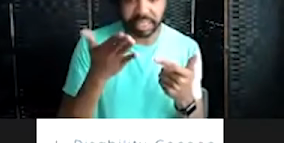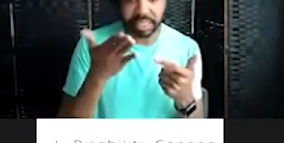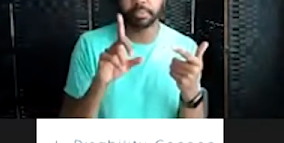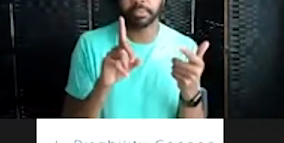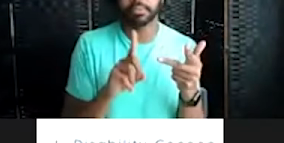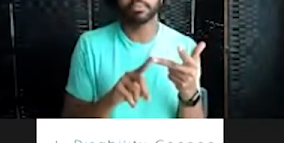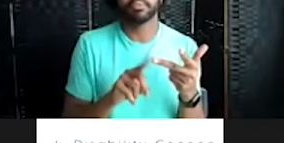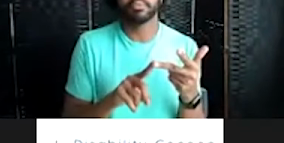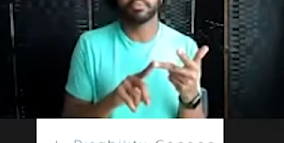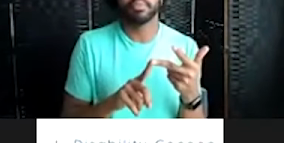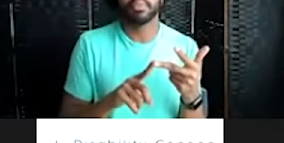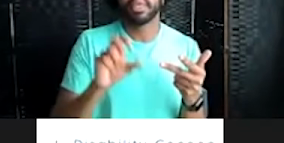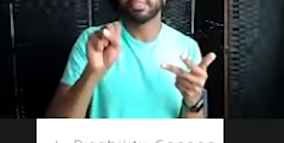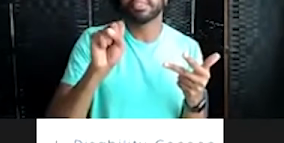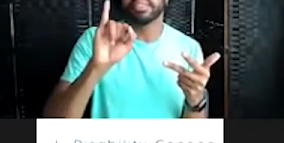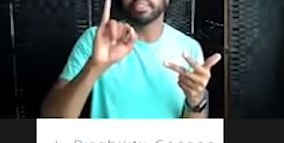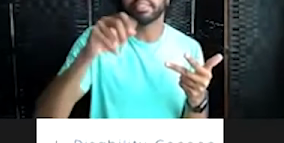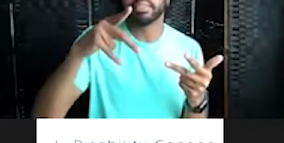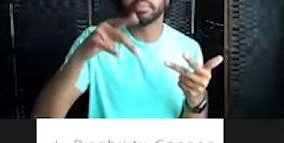Simply Safe,